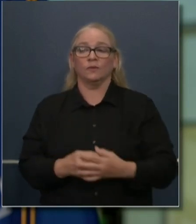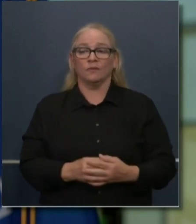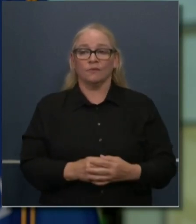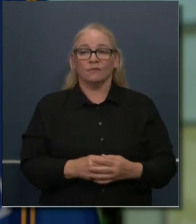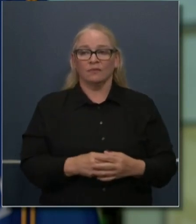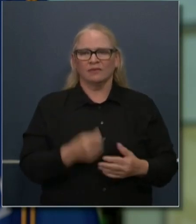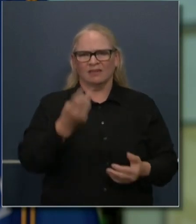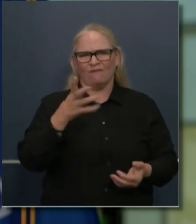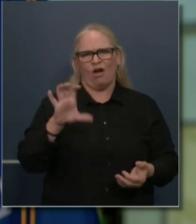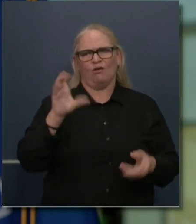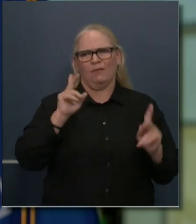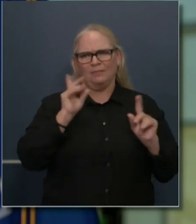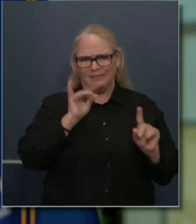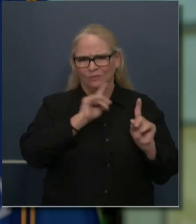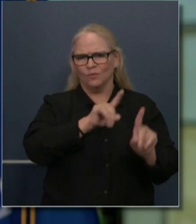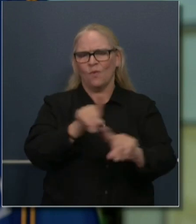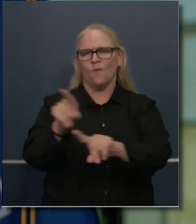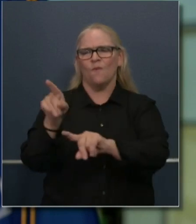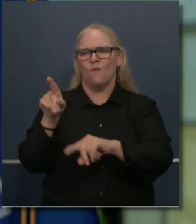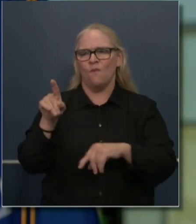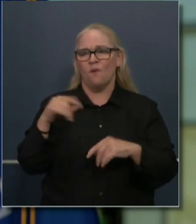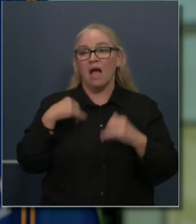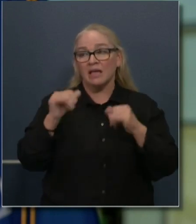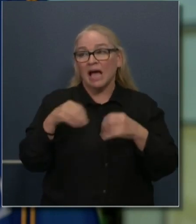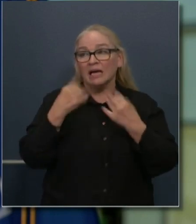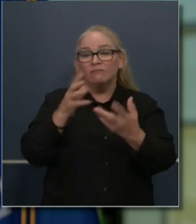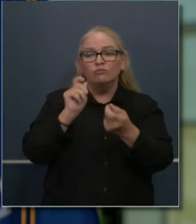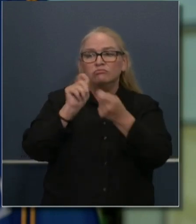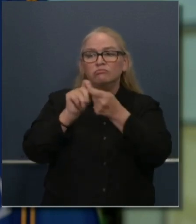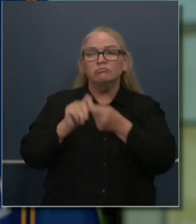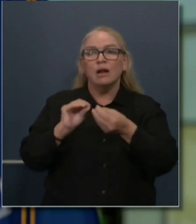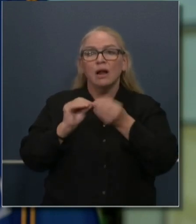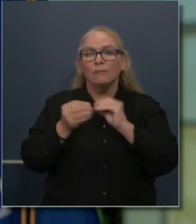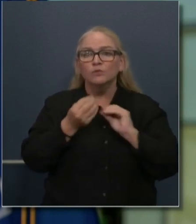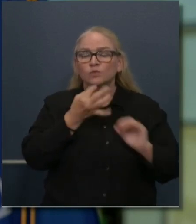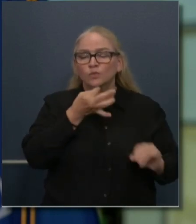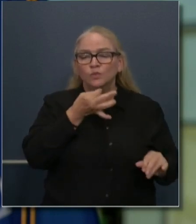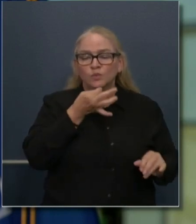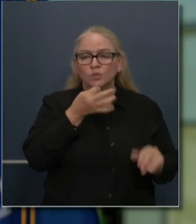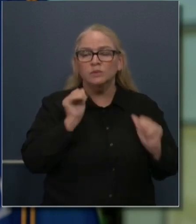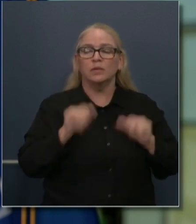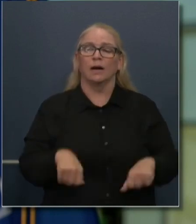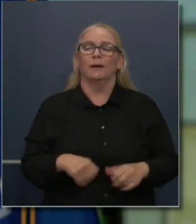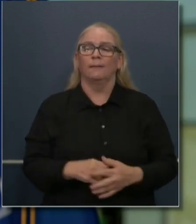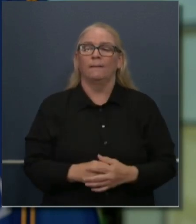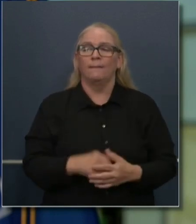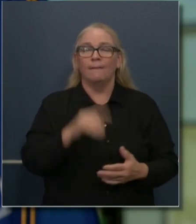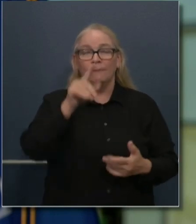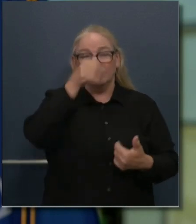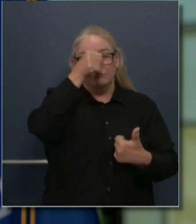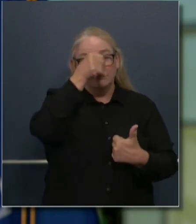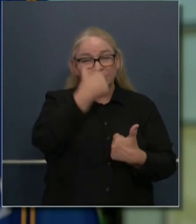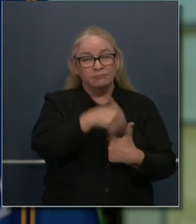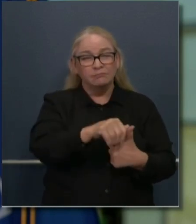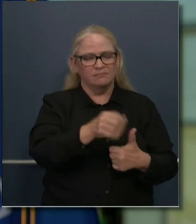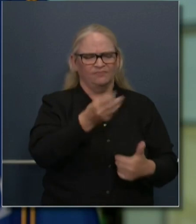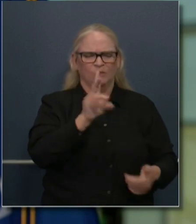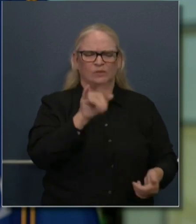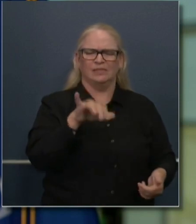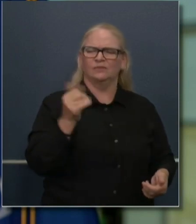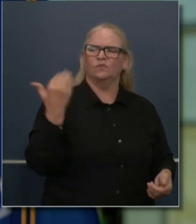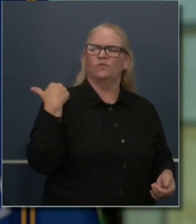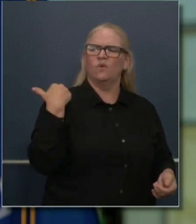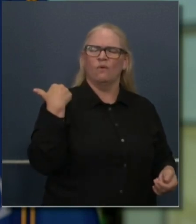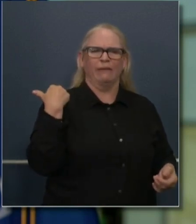speak. I'll get you the exact and updated number. We also, and I mentioned this a couple days ago, and forgive me that I don't recall